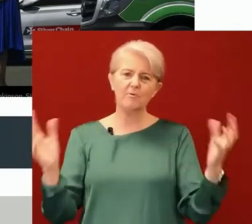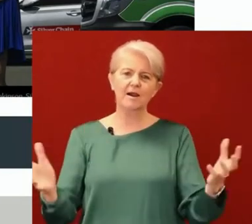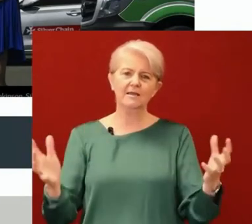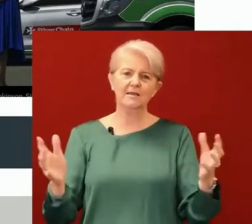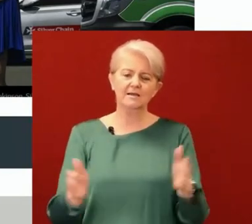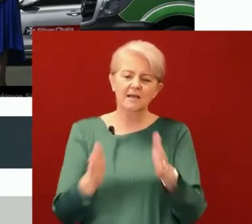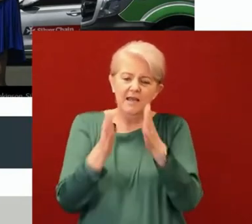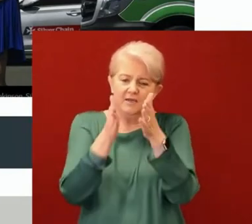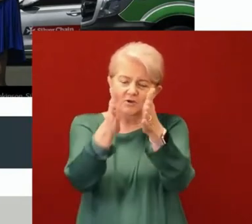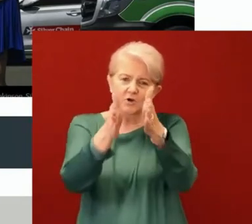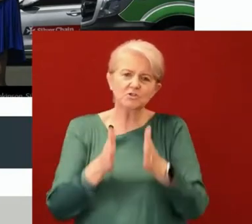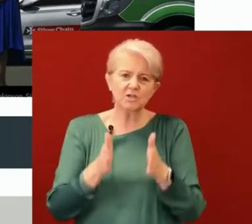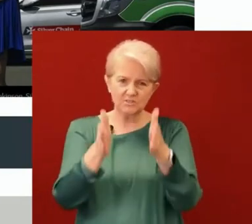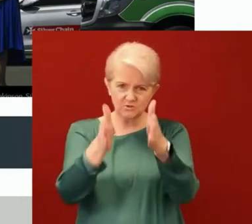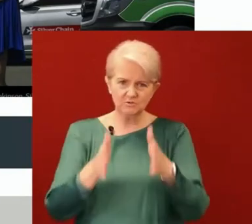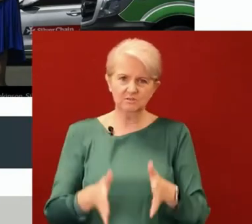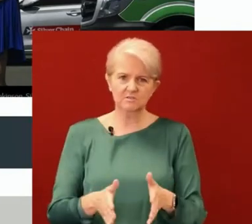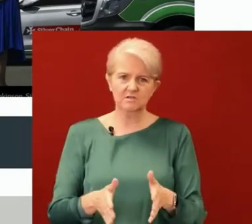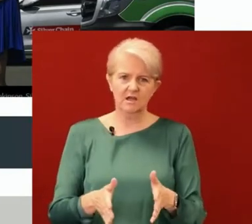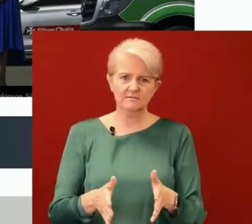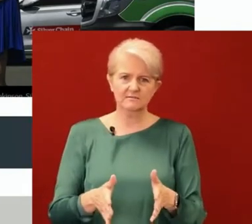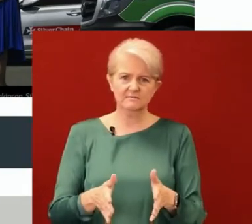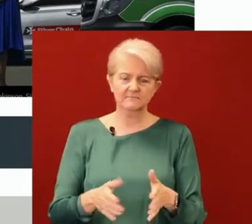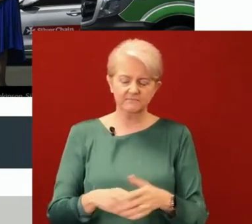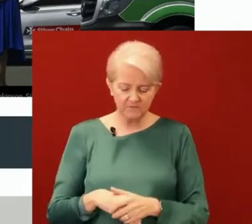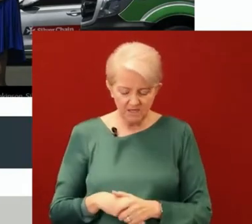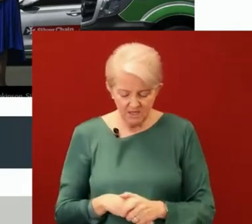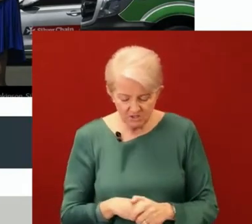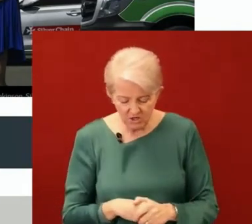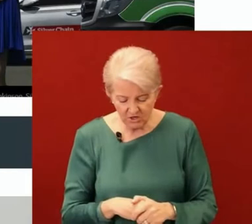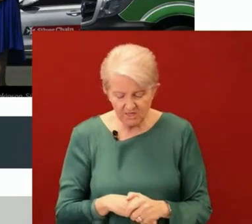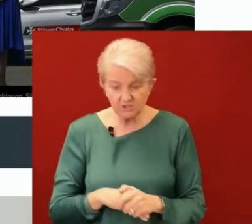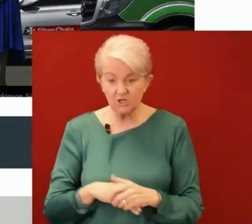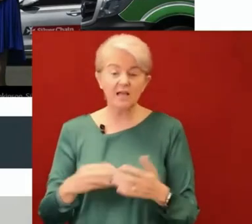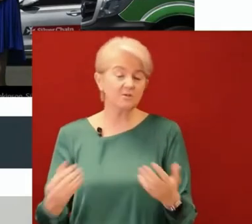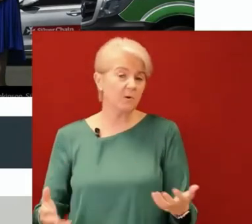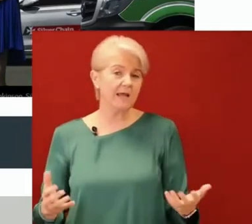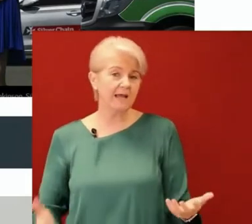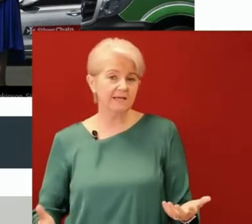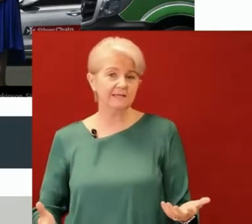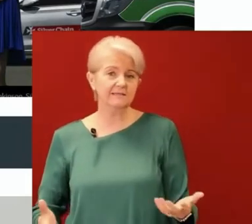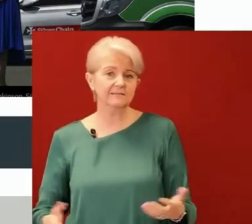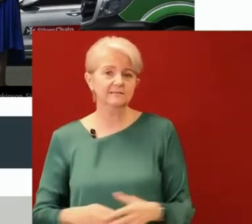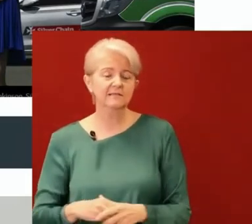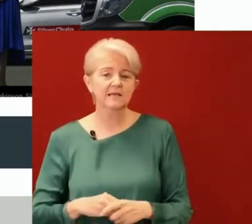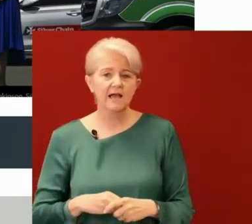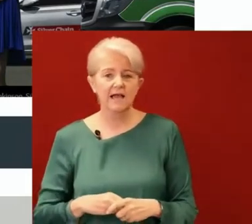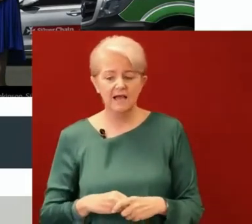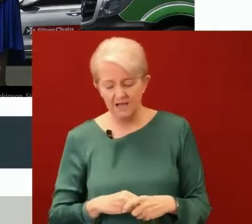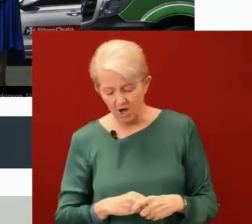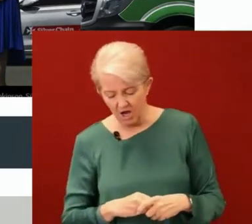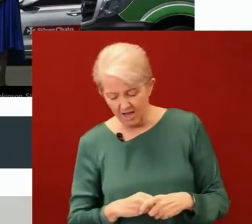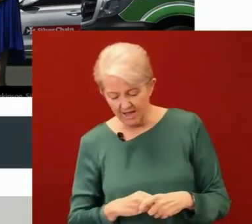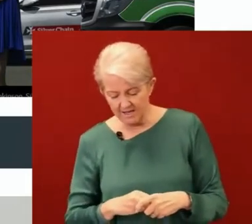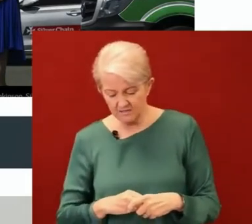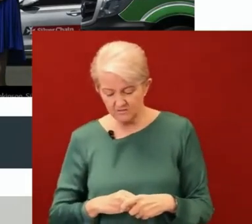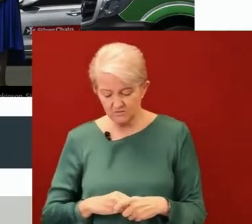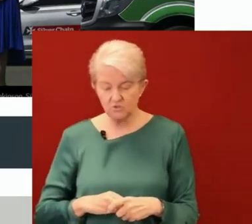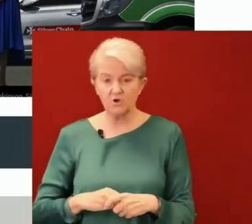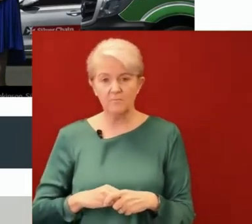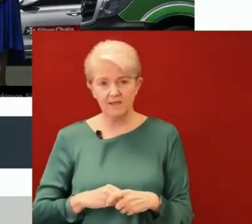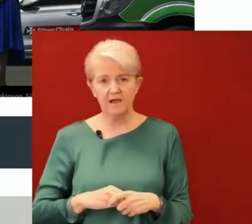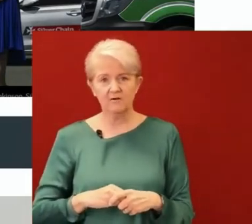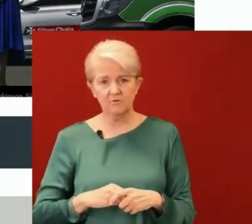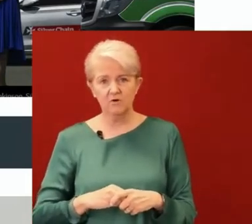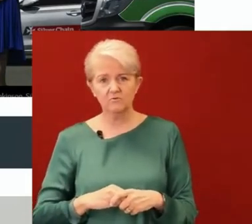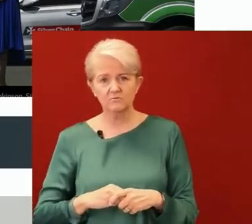are operating in and not just your little slice. So in July 2018, I